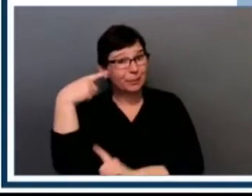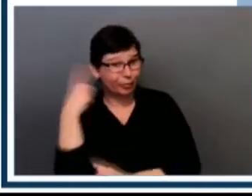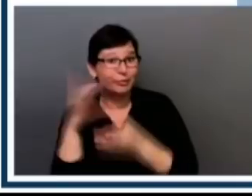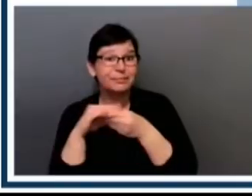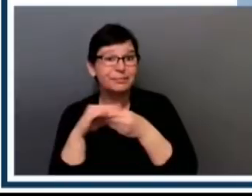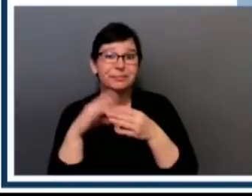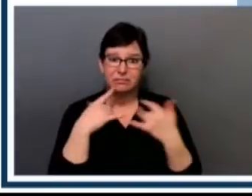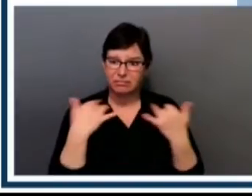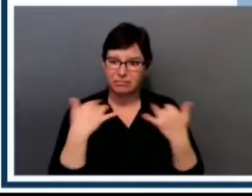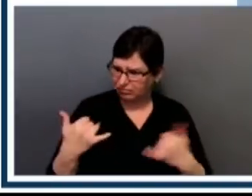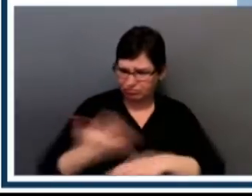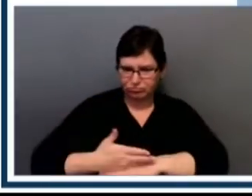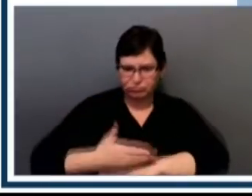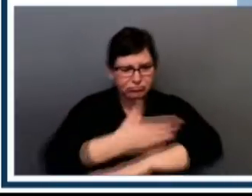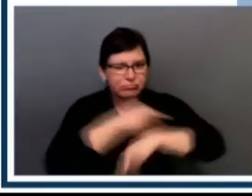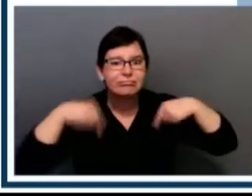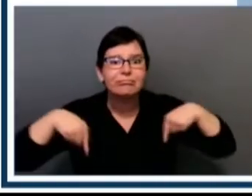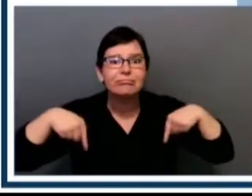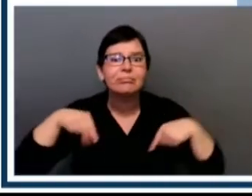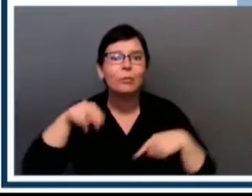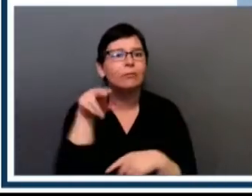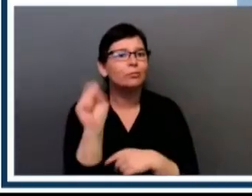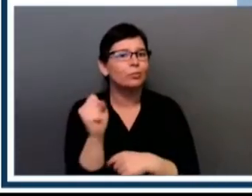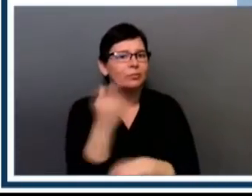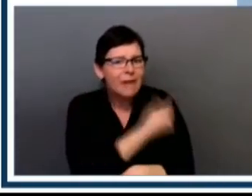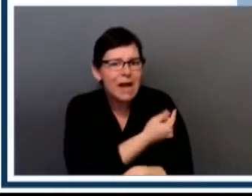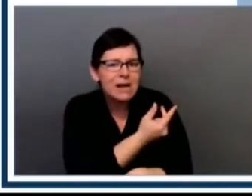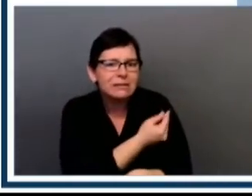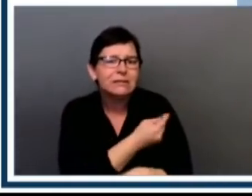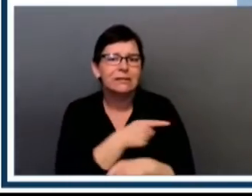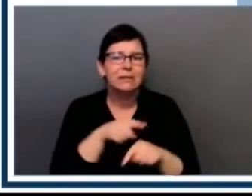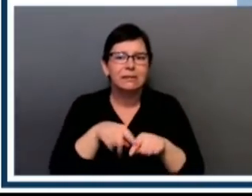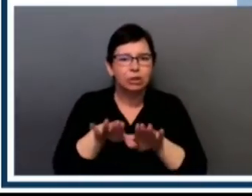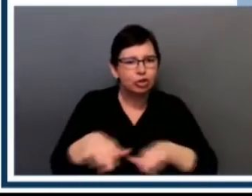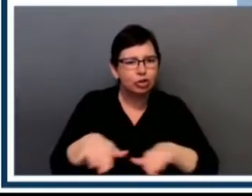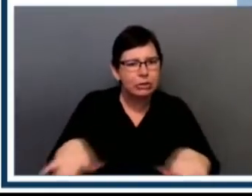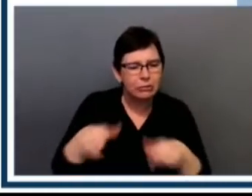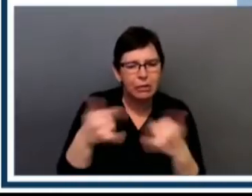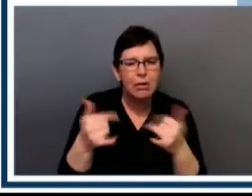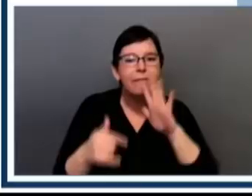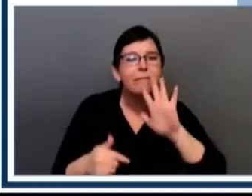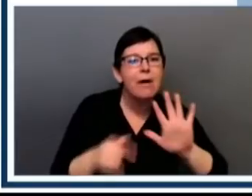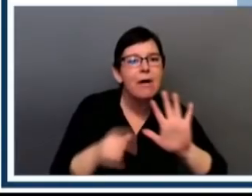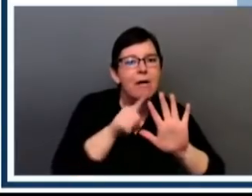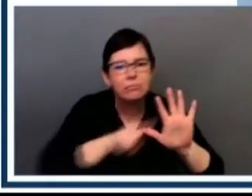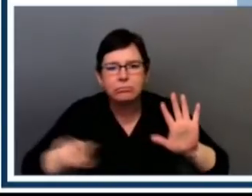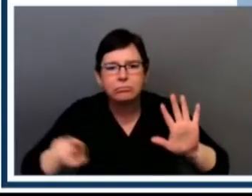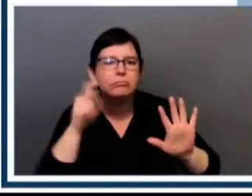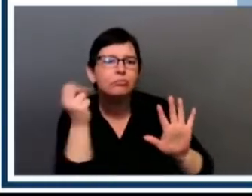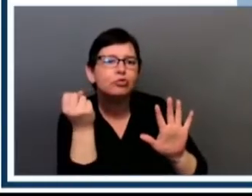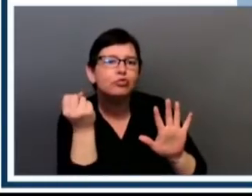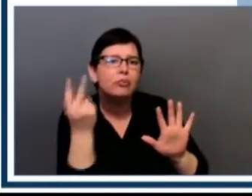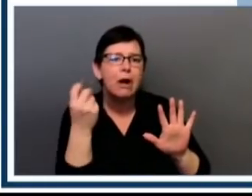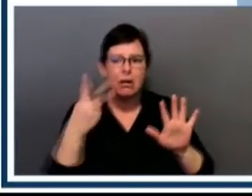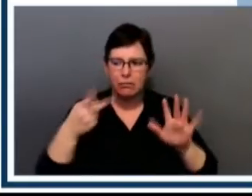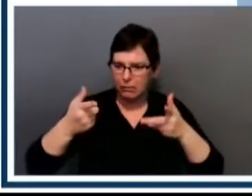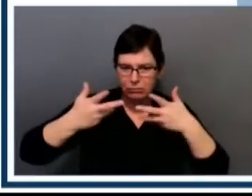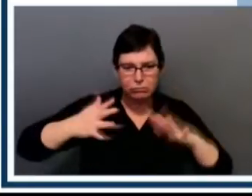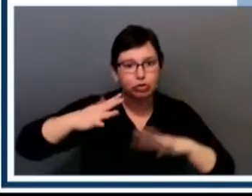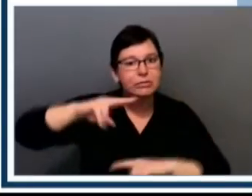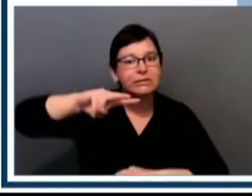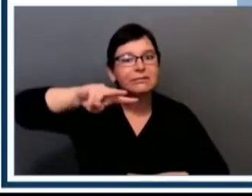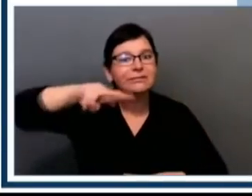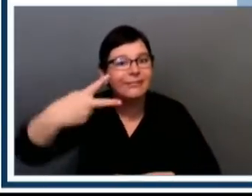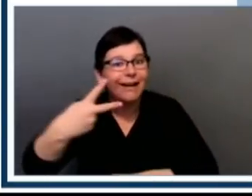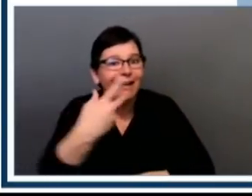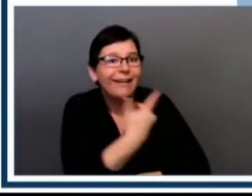12 age group get their second doses and more people receive their booster doses. And our lab-confirmed numbers